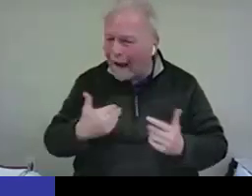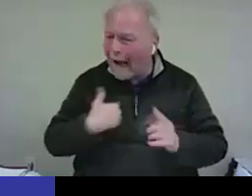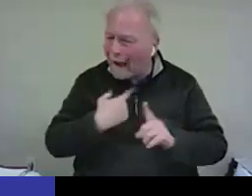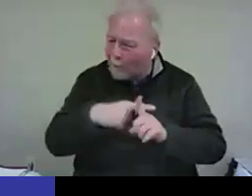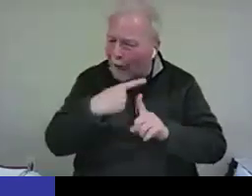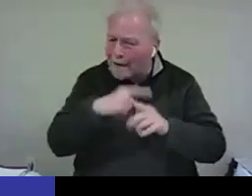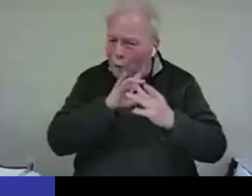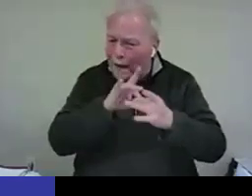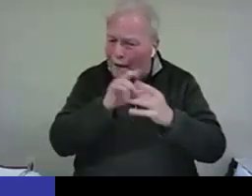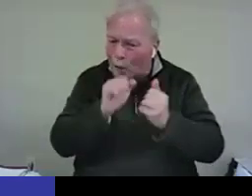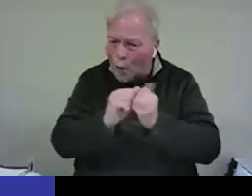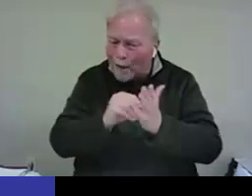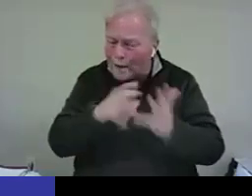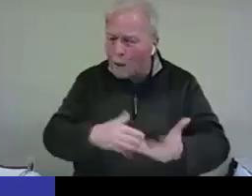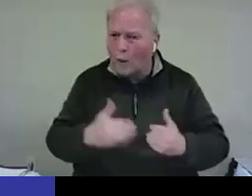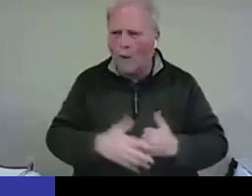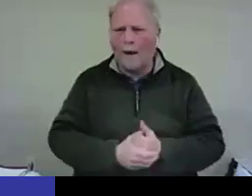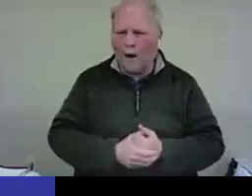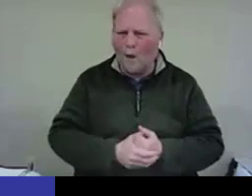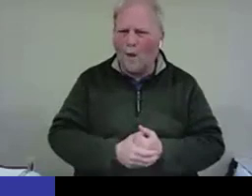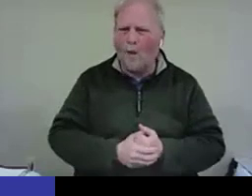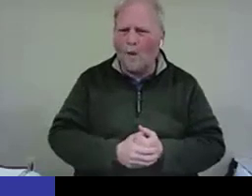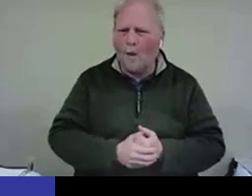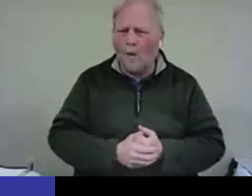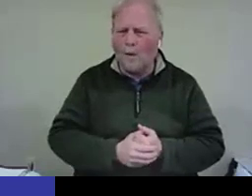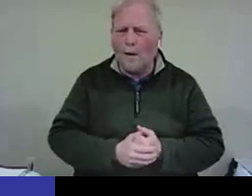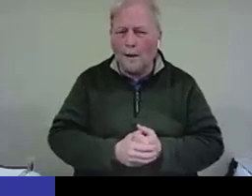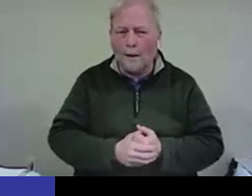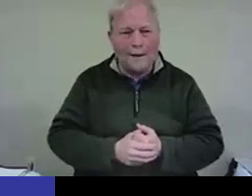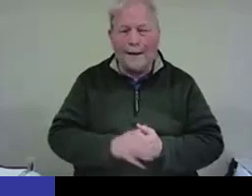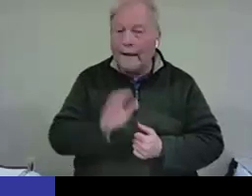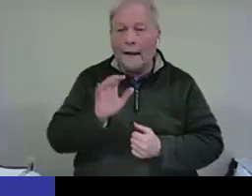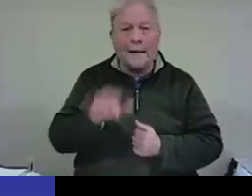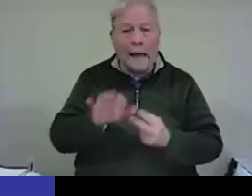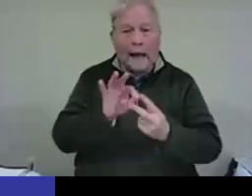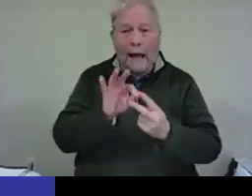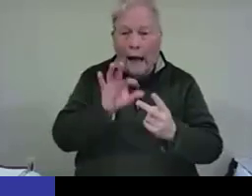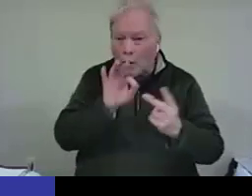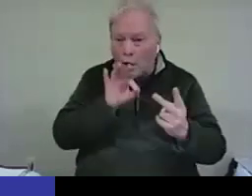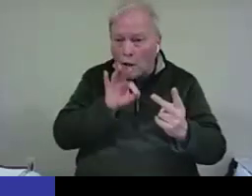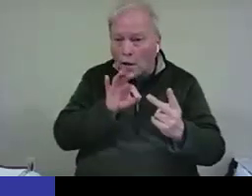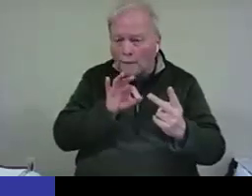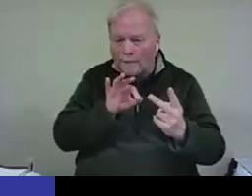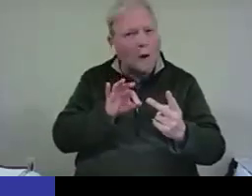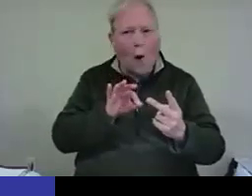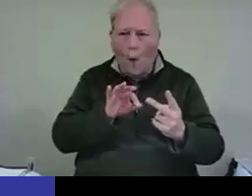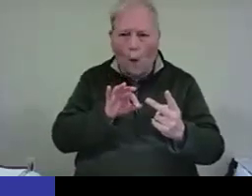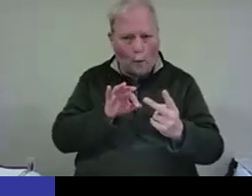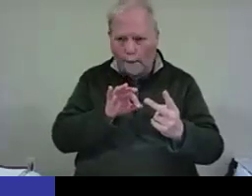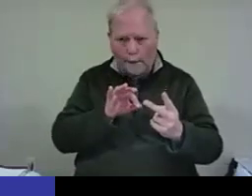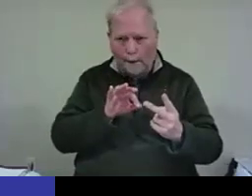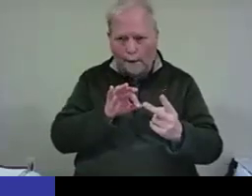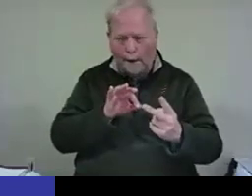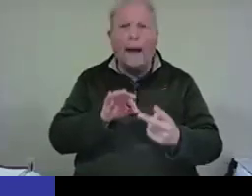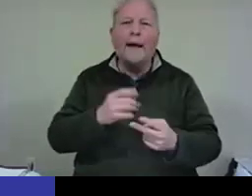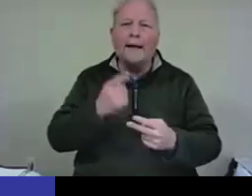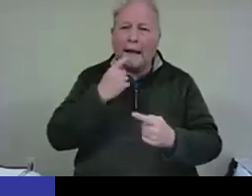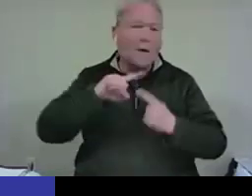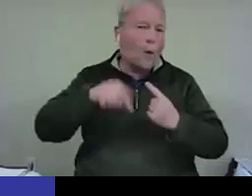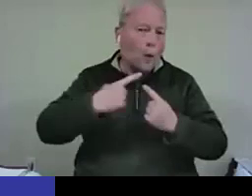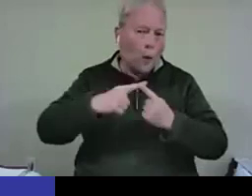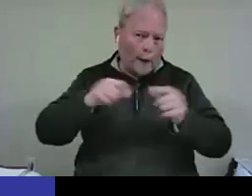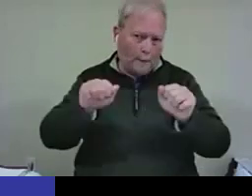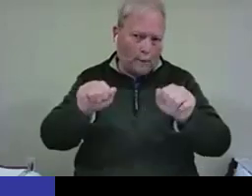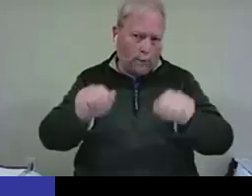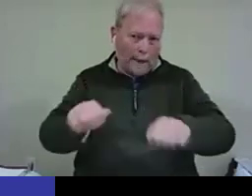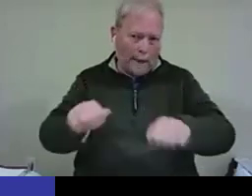sort of an optional thing to do? It's not optional. The when possible in the rule, in the statement, refers to